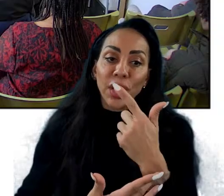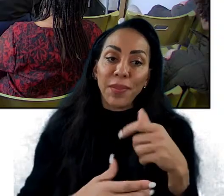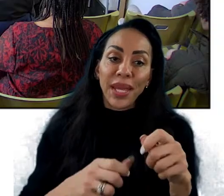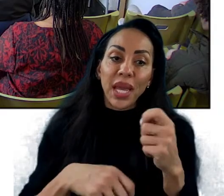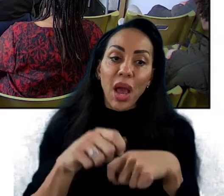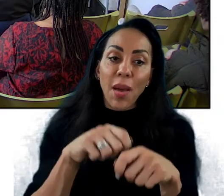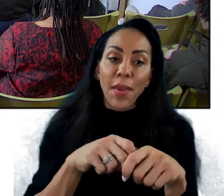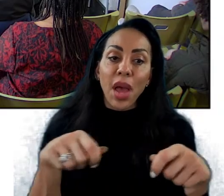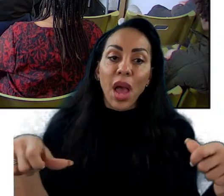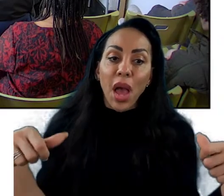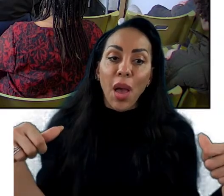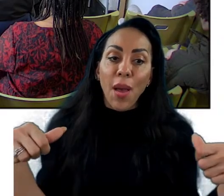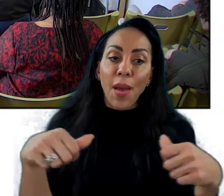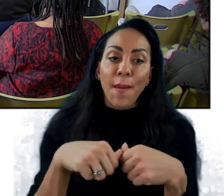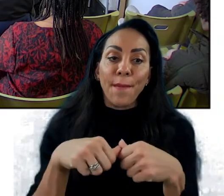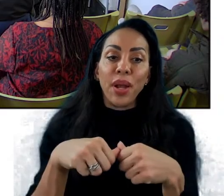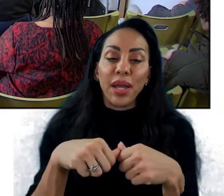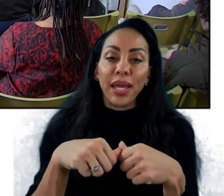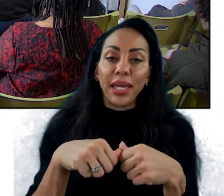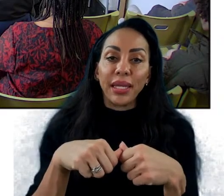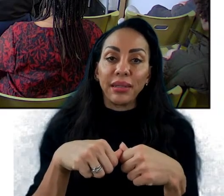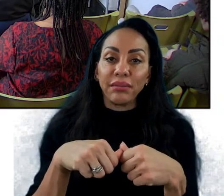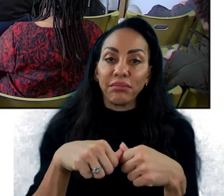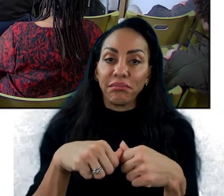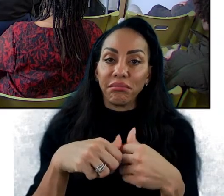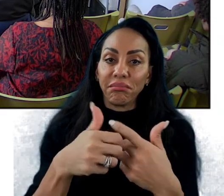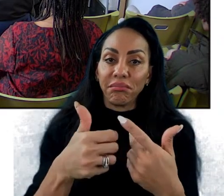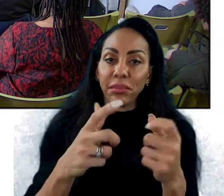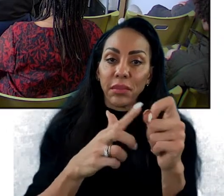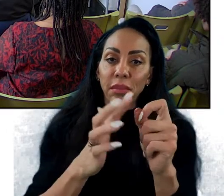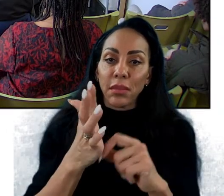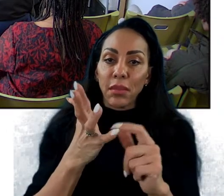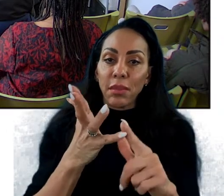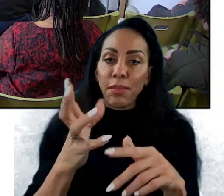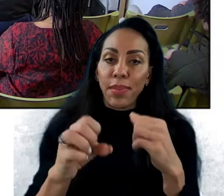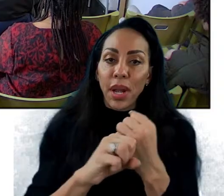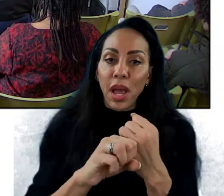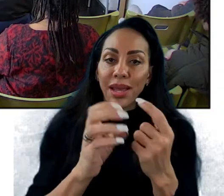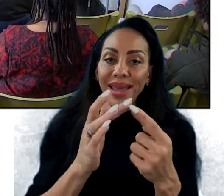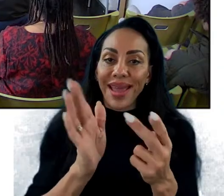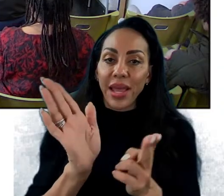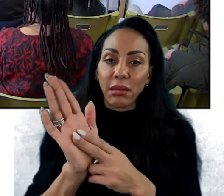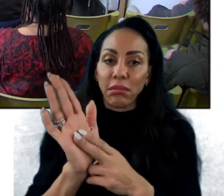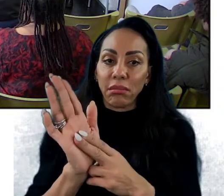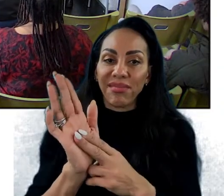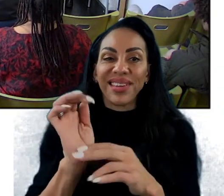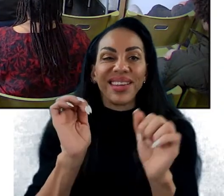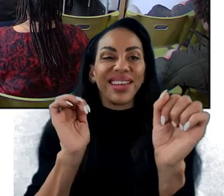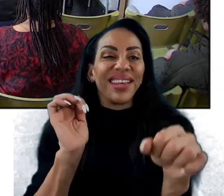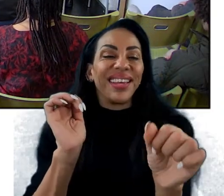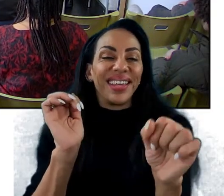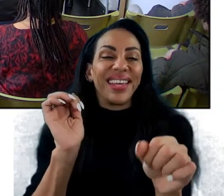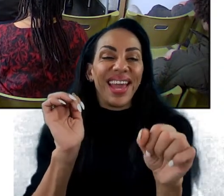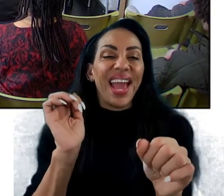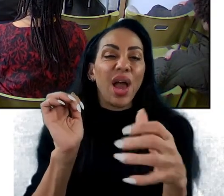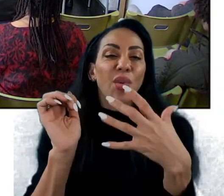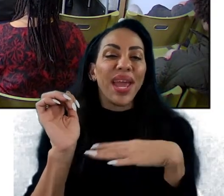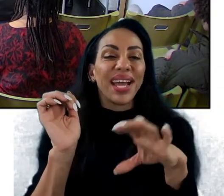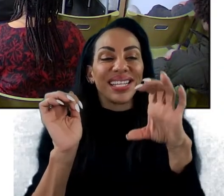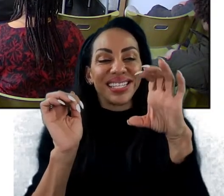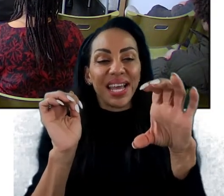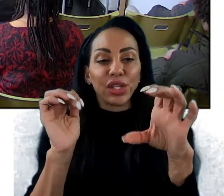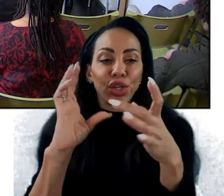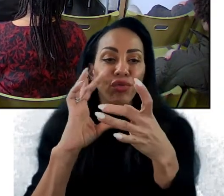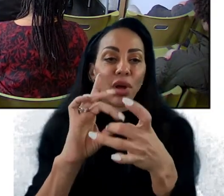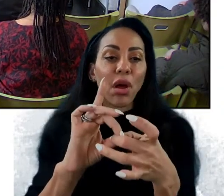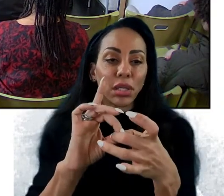in DAW. Yes. Just pick it up. Yeah, in Pro definitely. That's Tools, definitely etc. so we did have a whole section on what we're going to do next. But yeah, one of the things